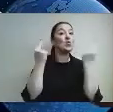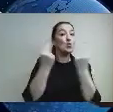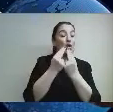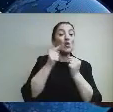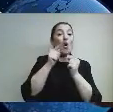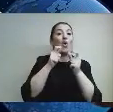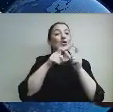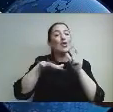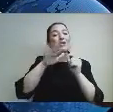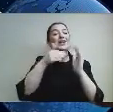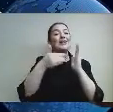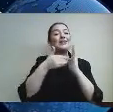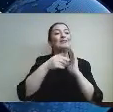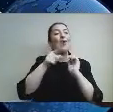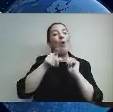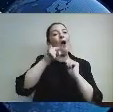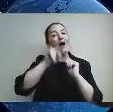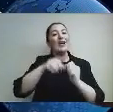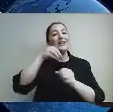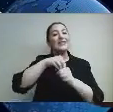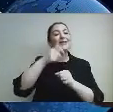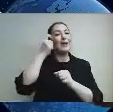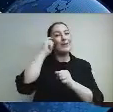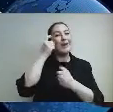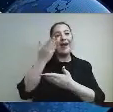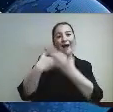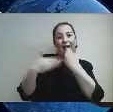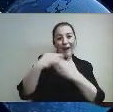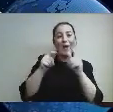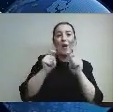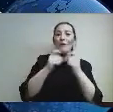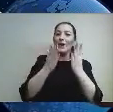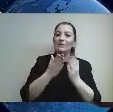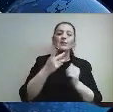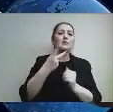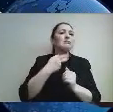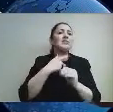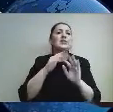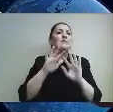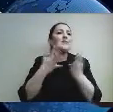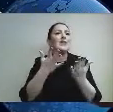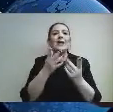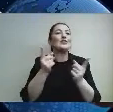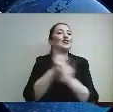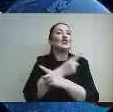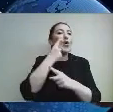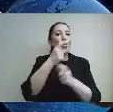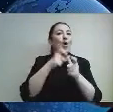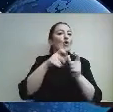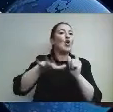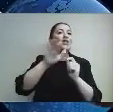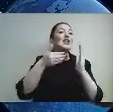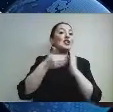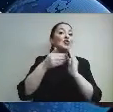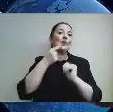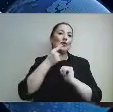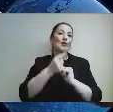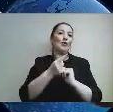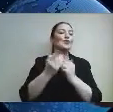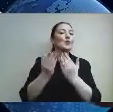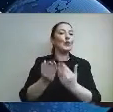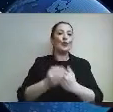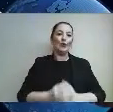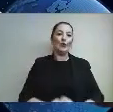are identified as social enterprises? Thank you very much,